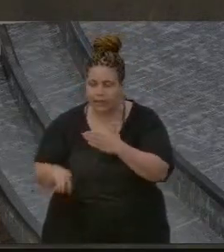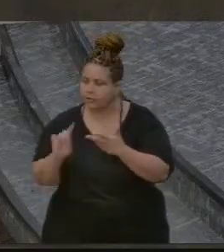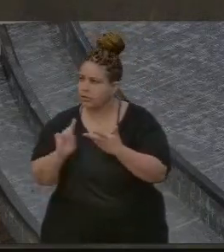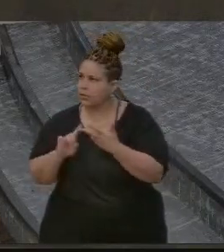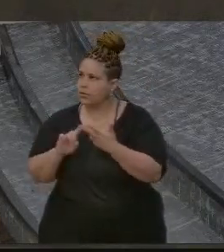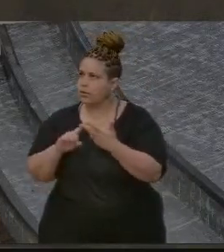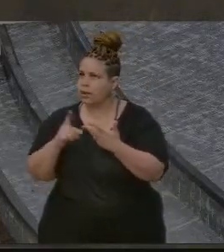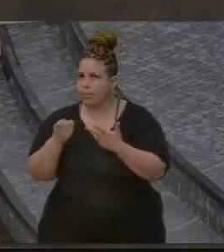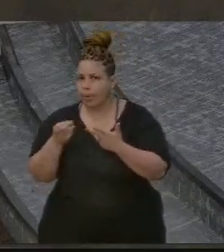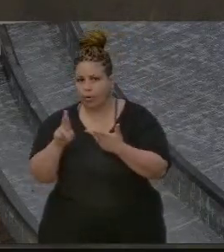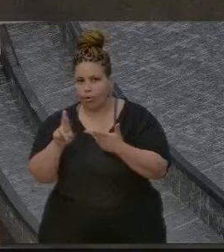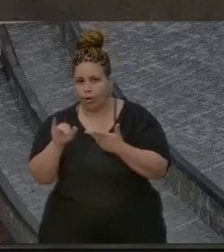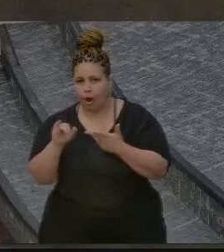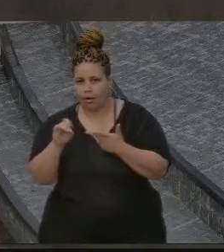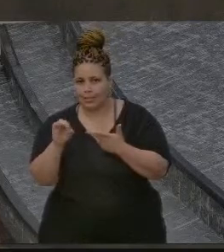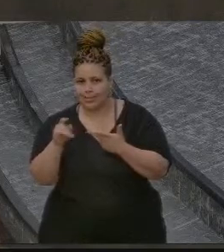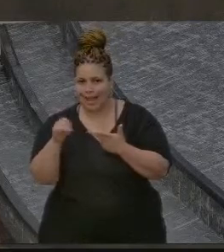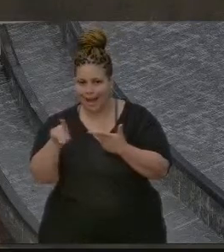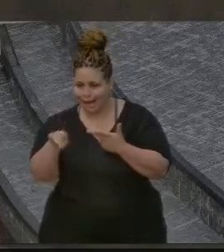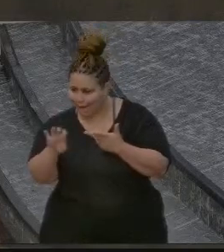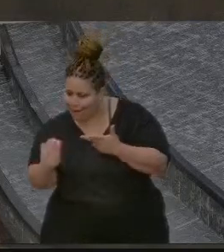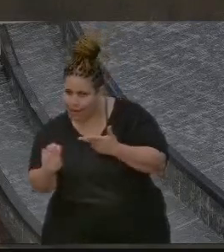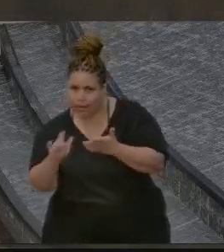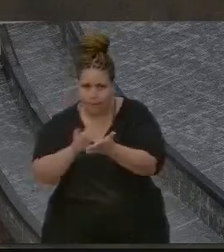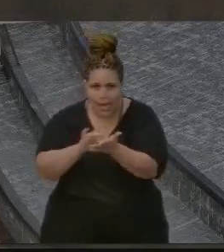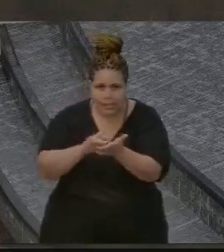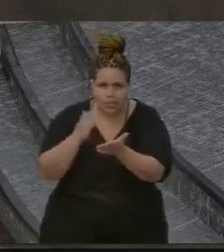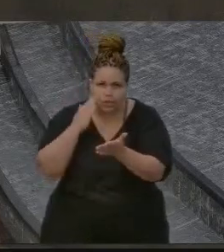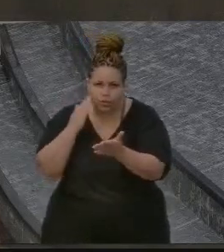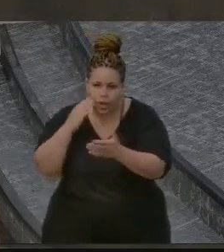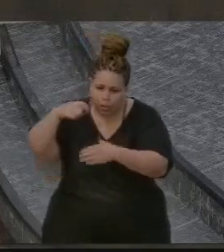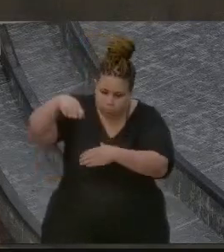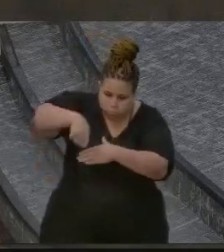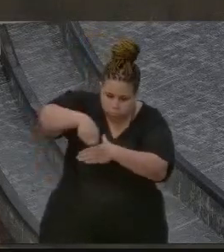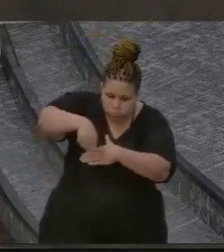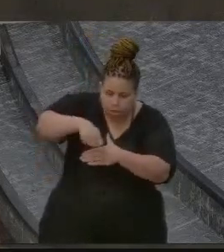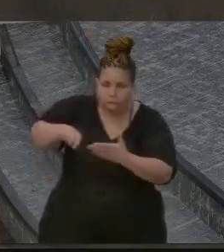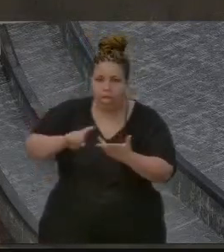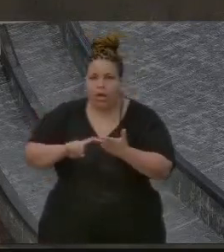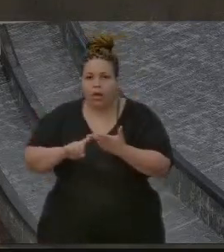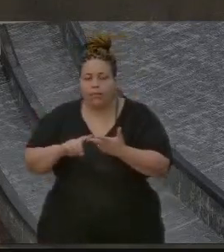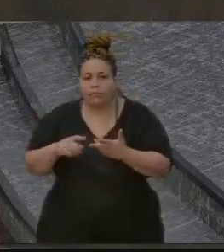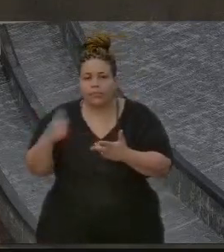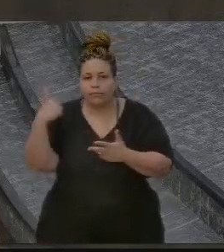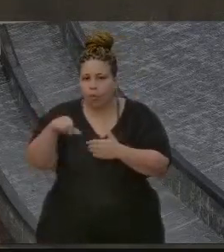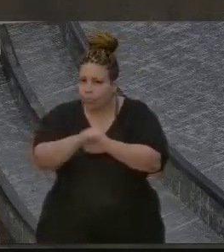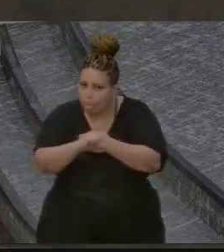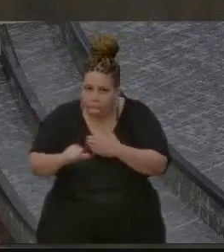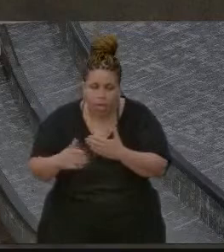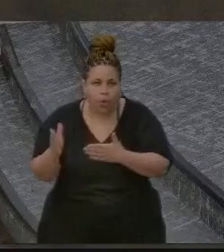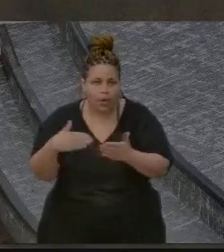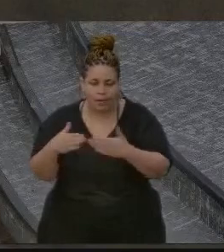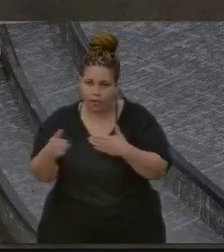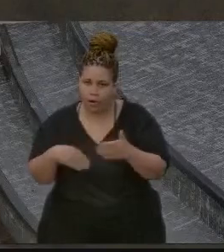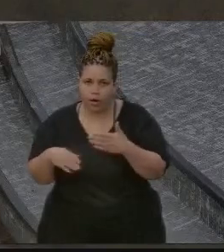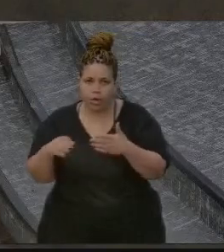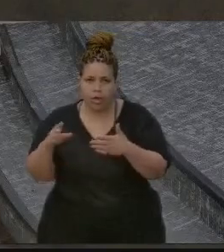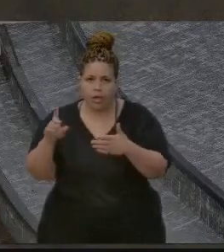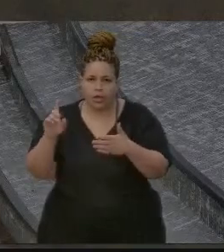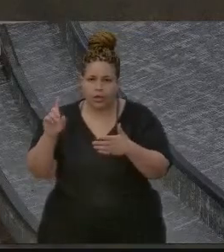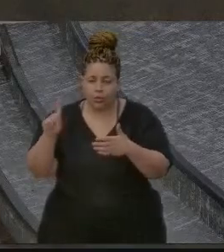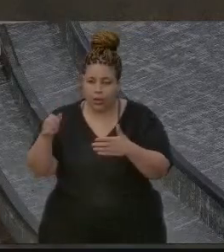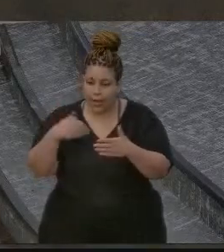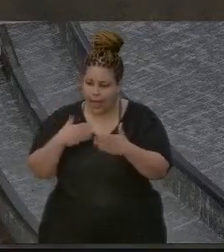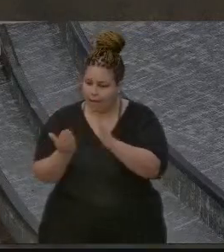out of their own money, or do we have a budget for safety items that every school